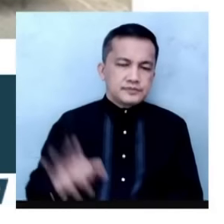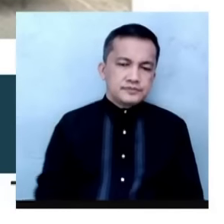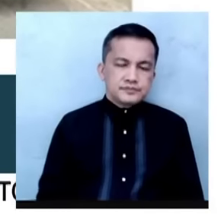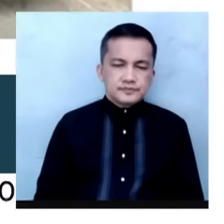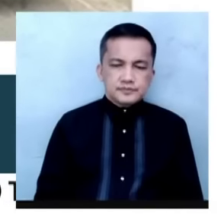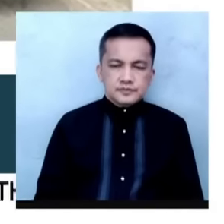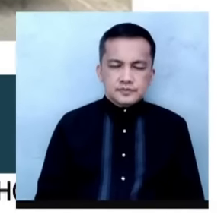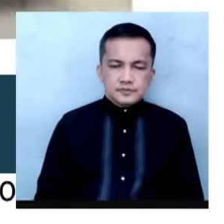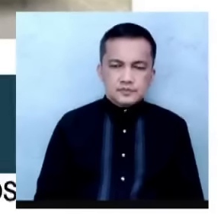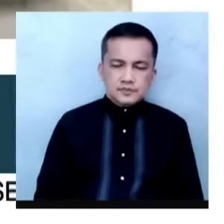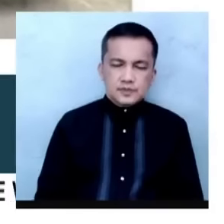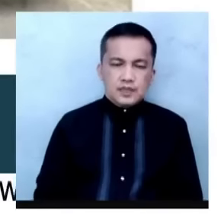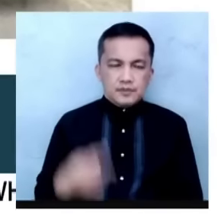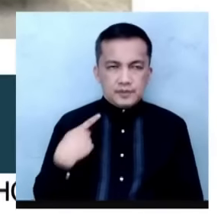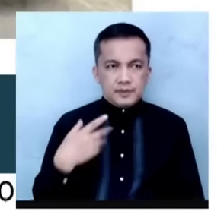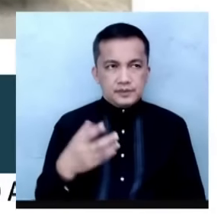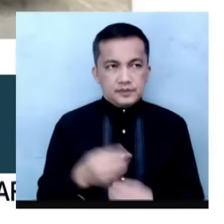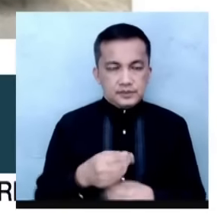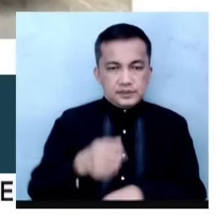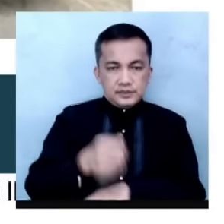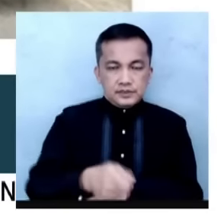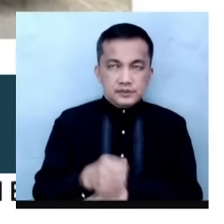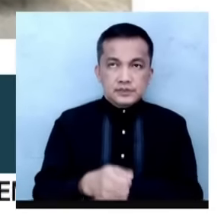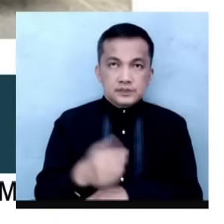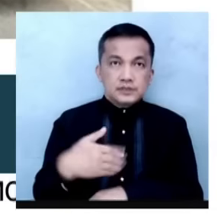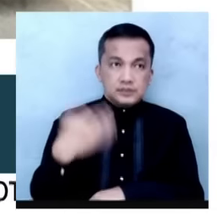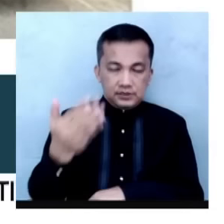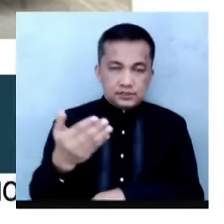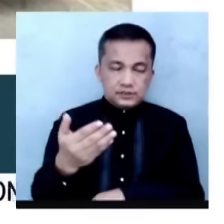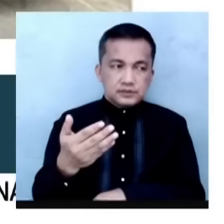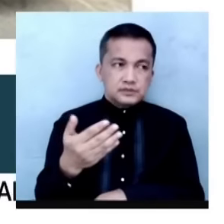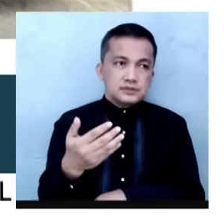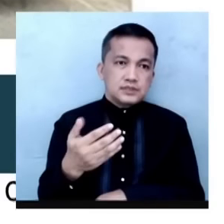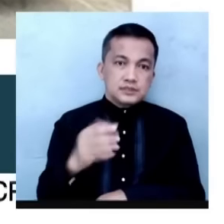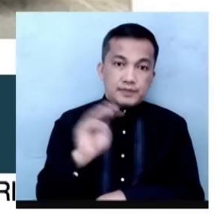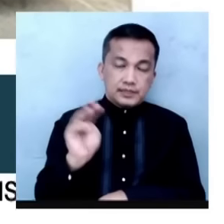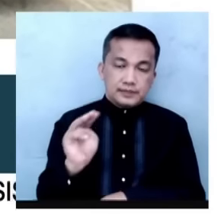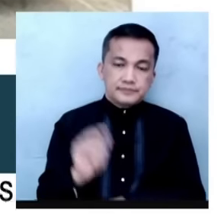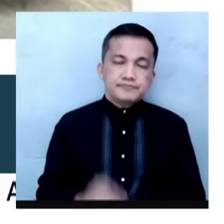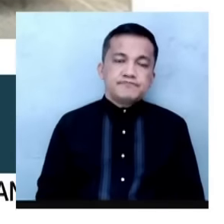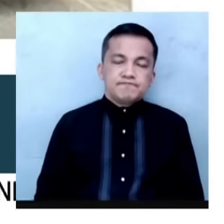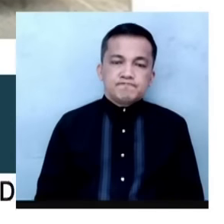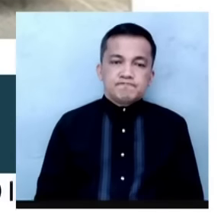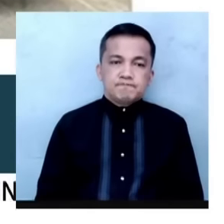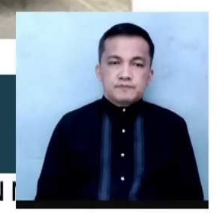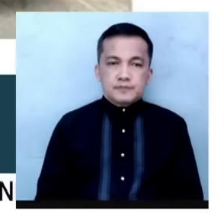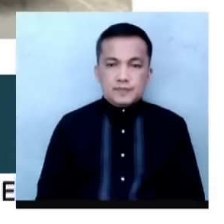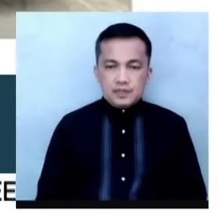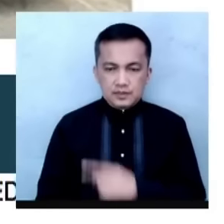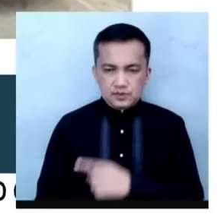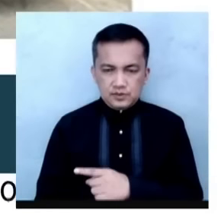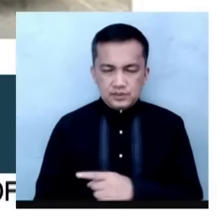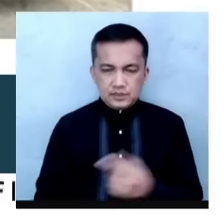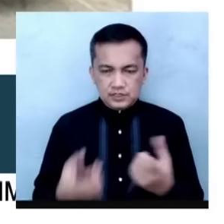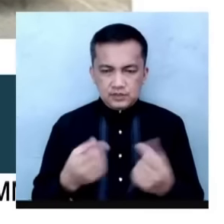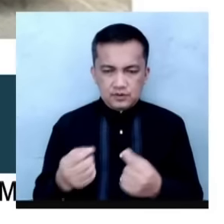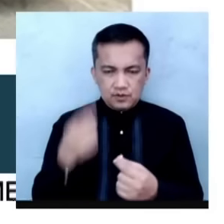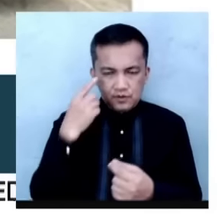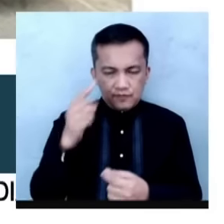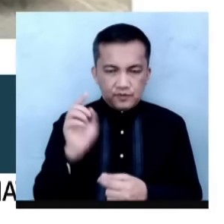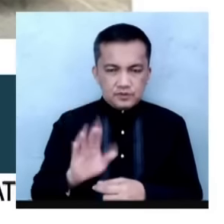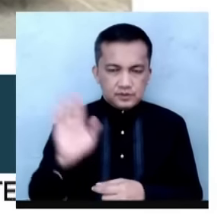isang hearing this coming itong darating na Lunes, at ito ay ginawa para talaga sa kanya,